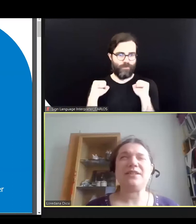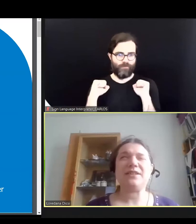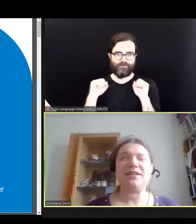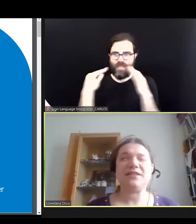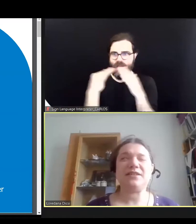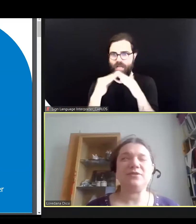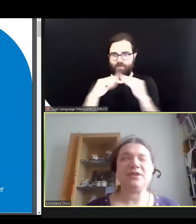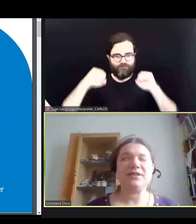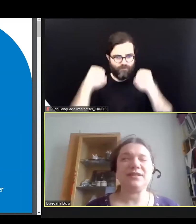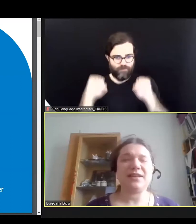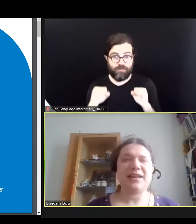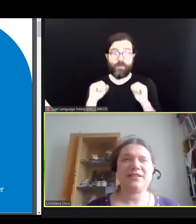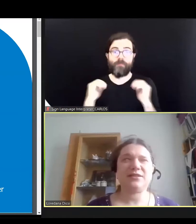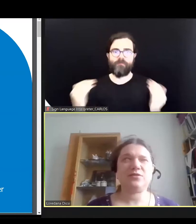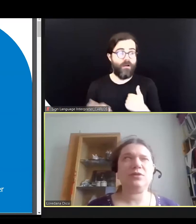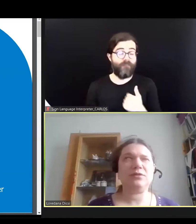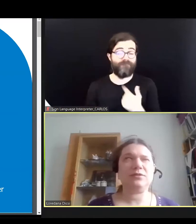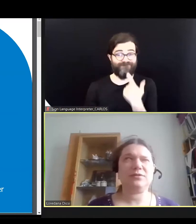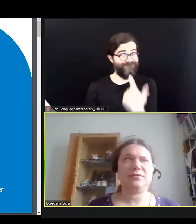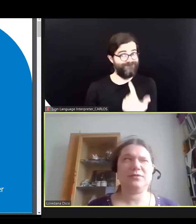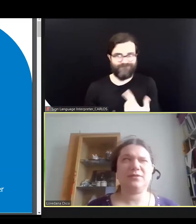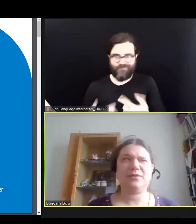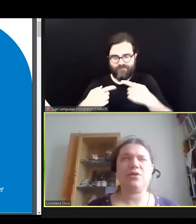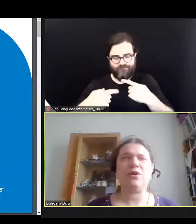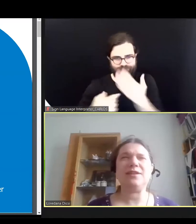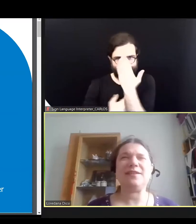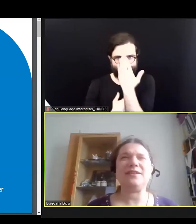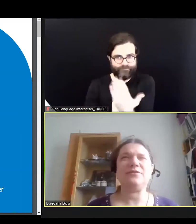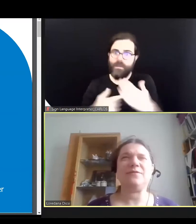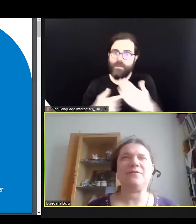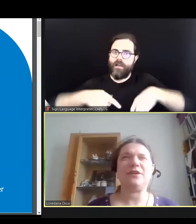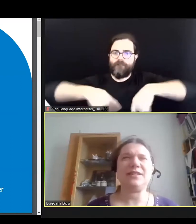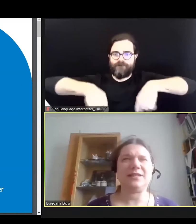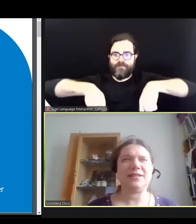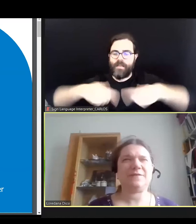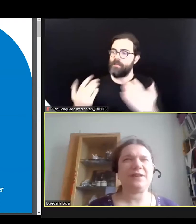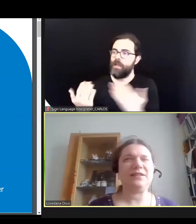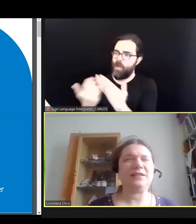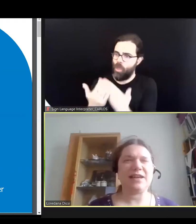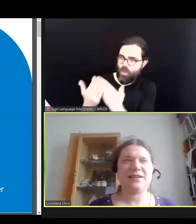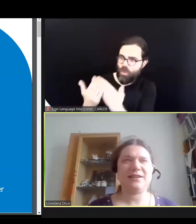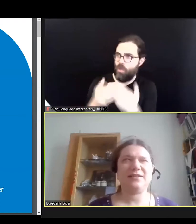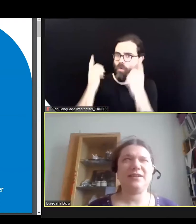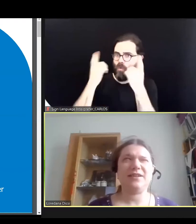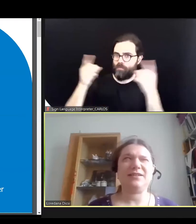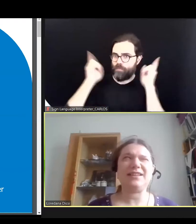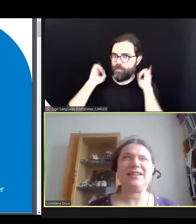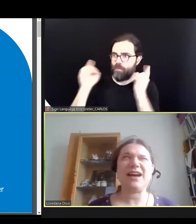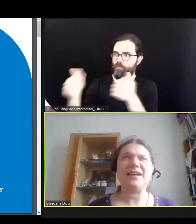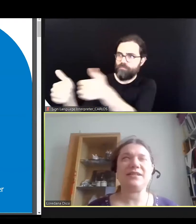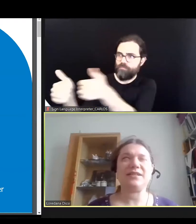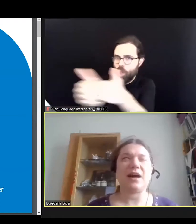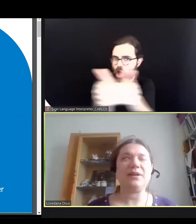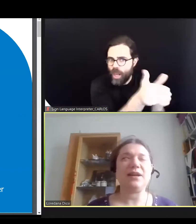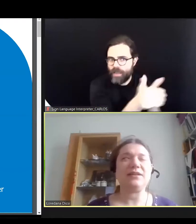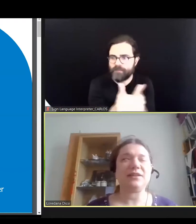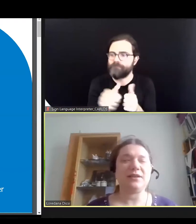What did students at school, colleges, universities feel like?